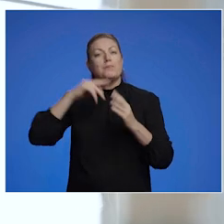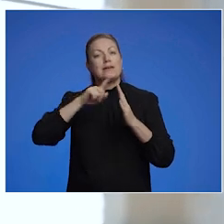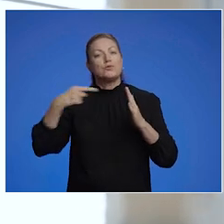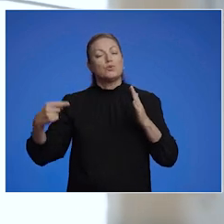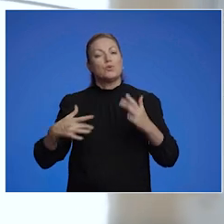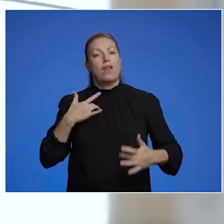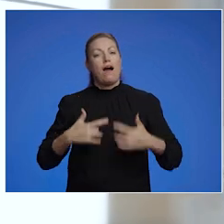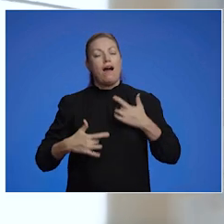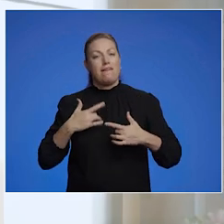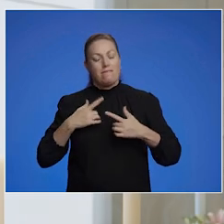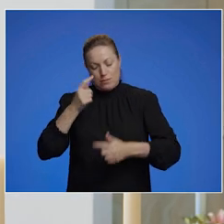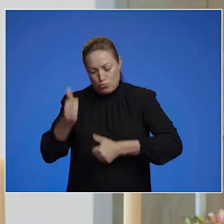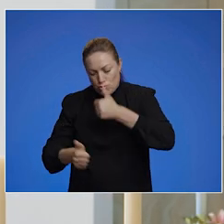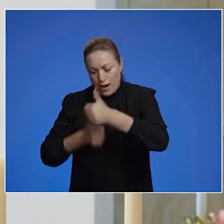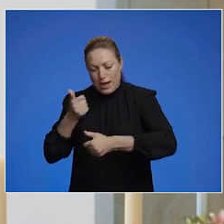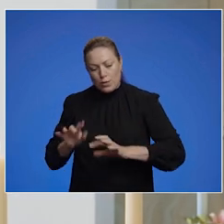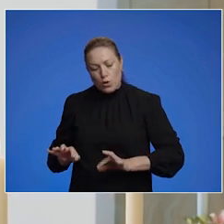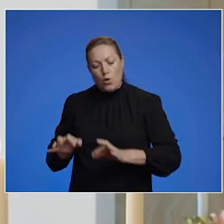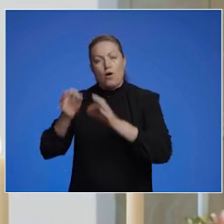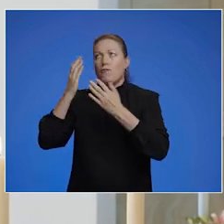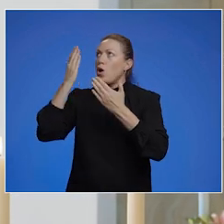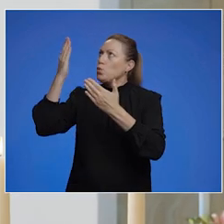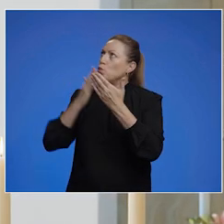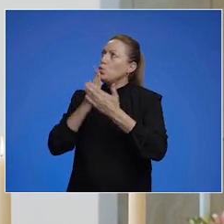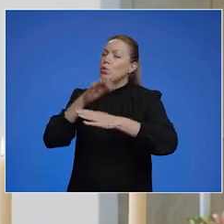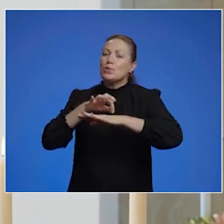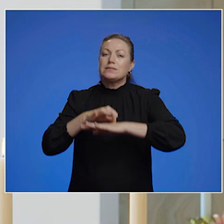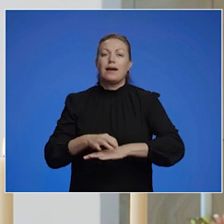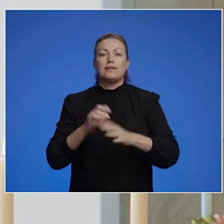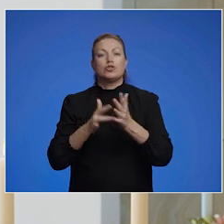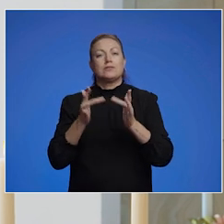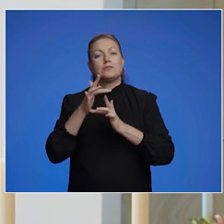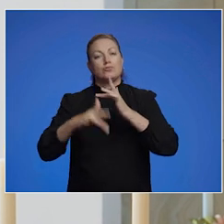may praise and glorify you through your Son, Jesus Christ.